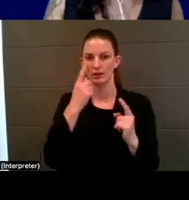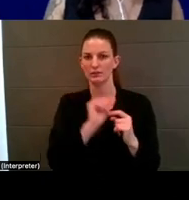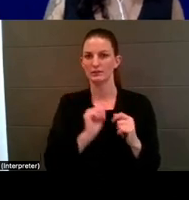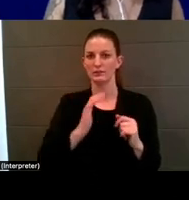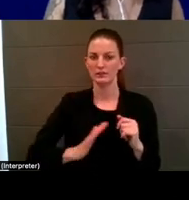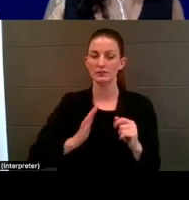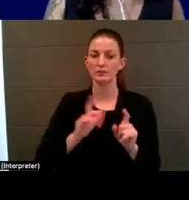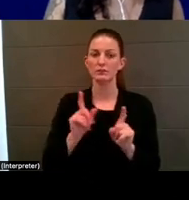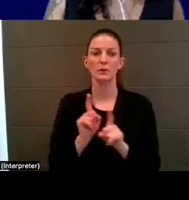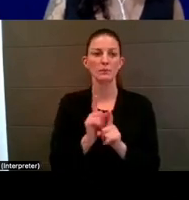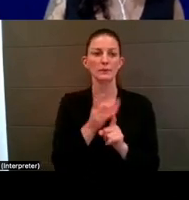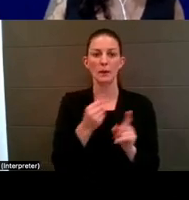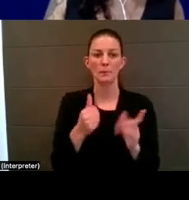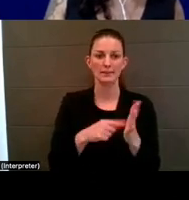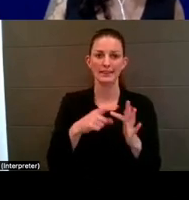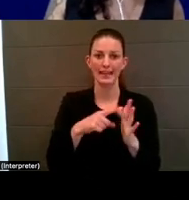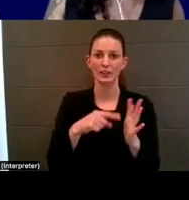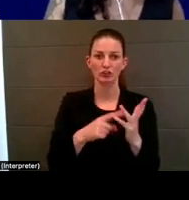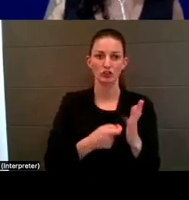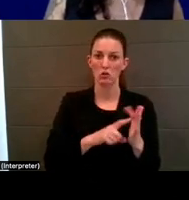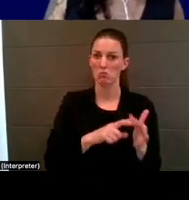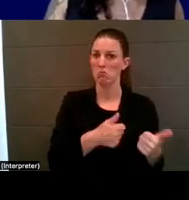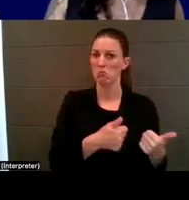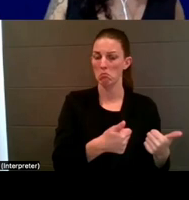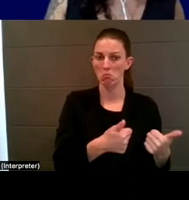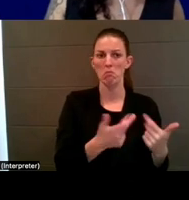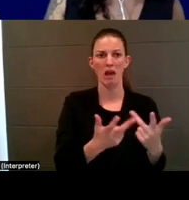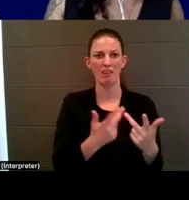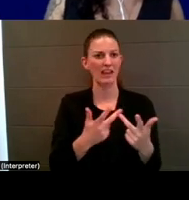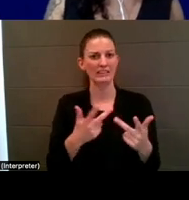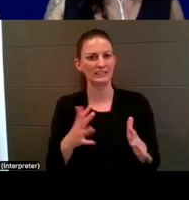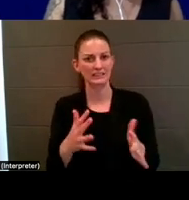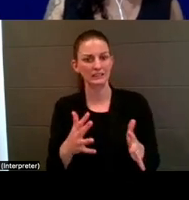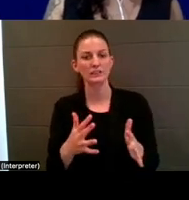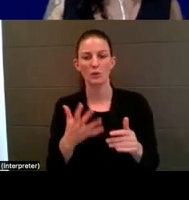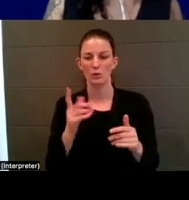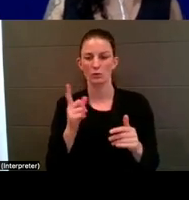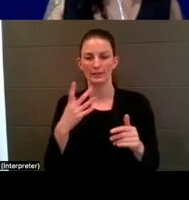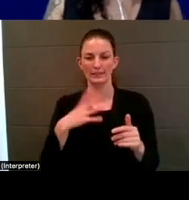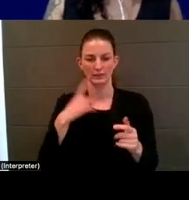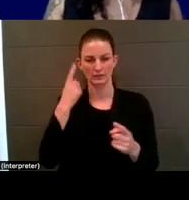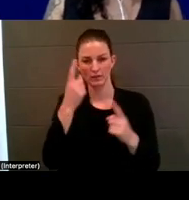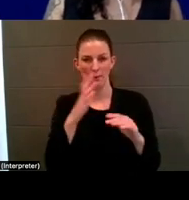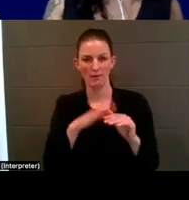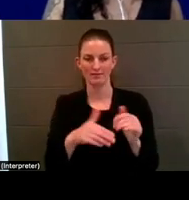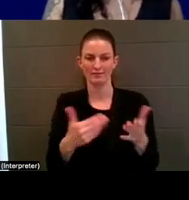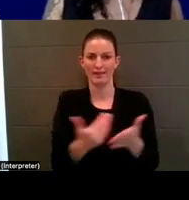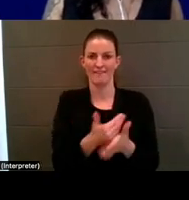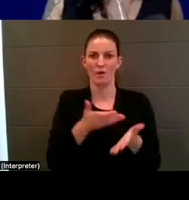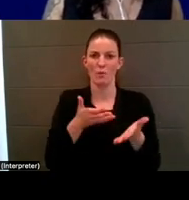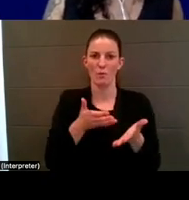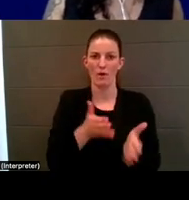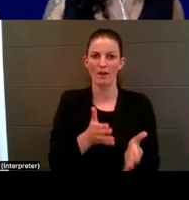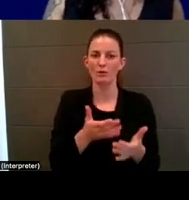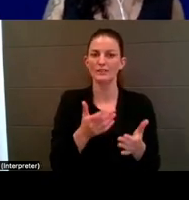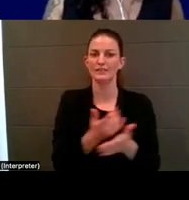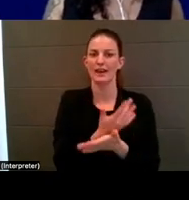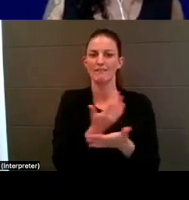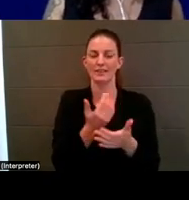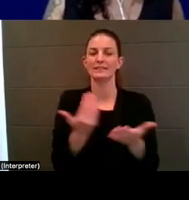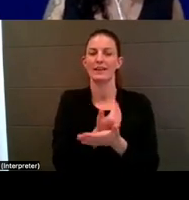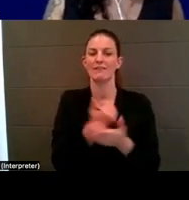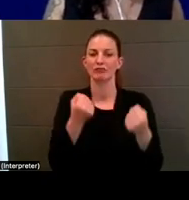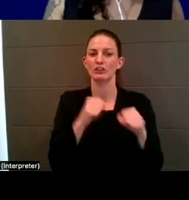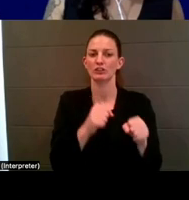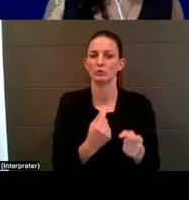well? What do we need to think of in terms of compensatory and safe swallowing strategies? We want to promote